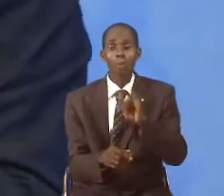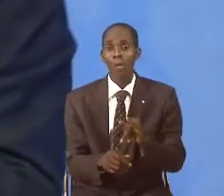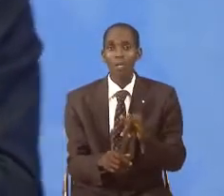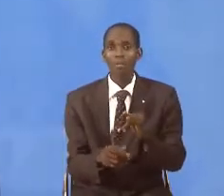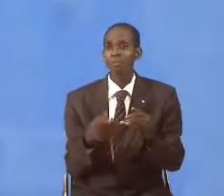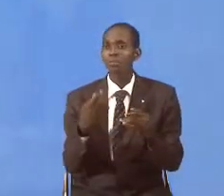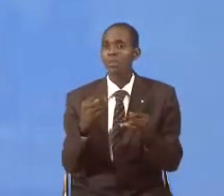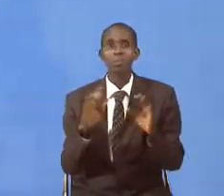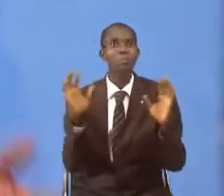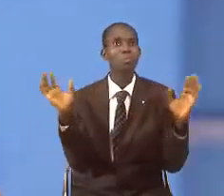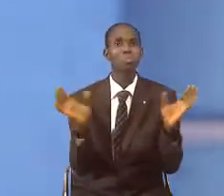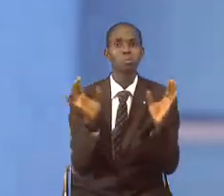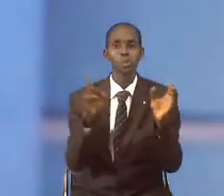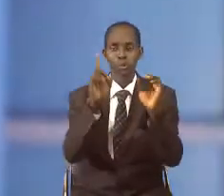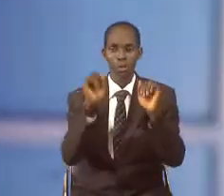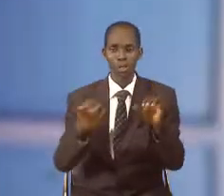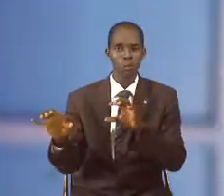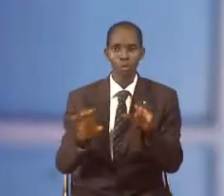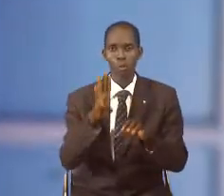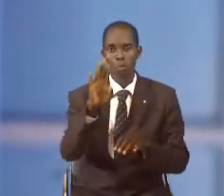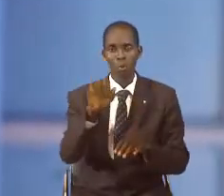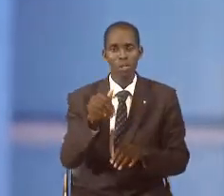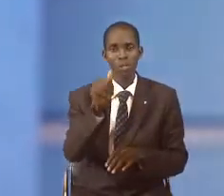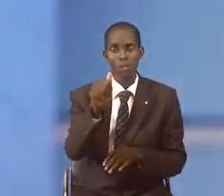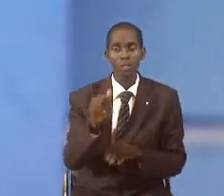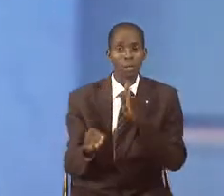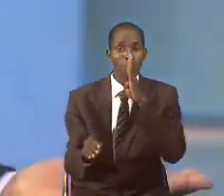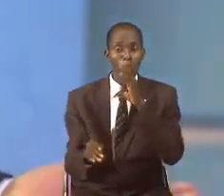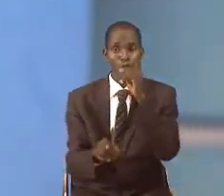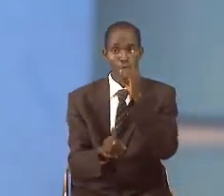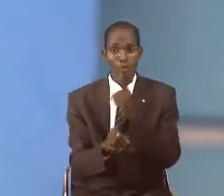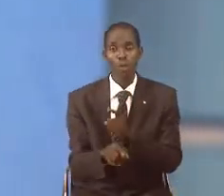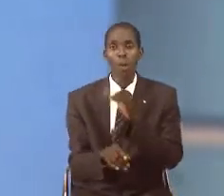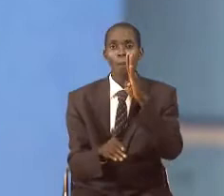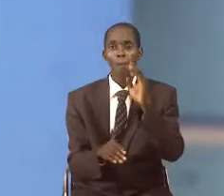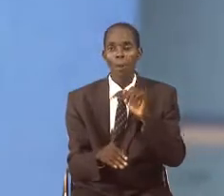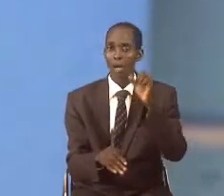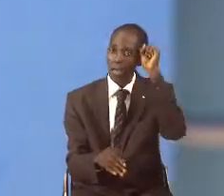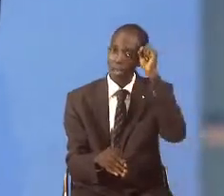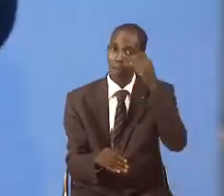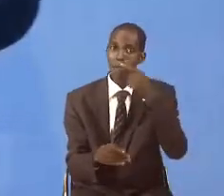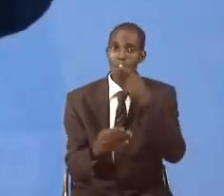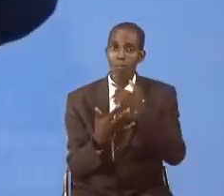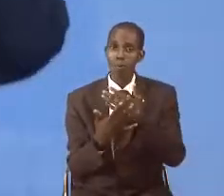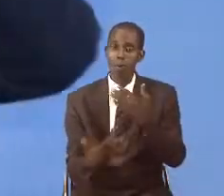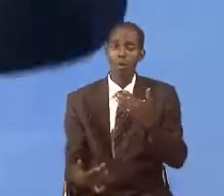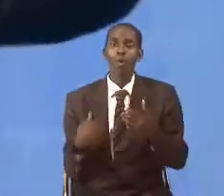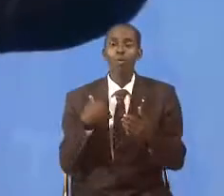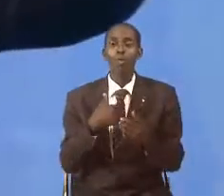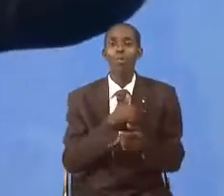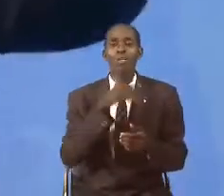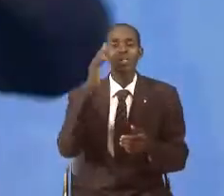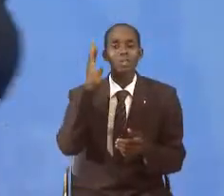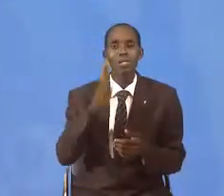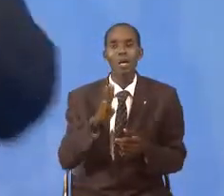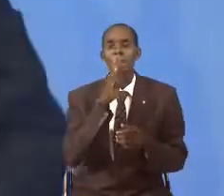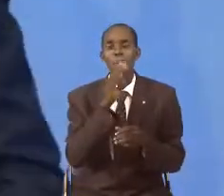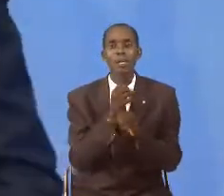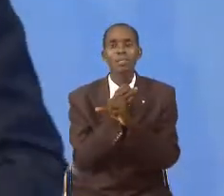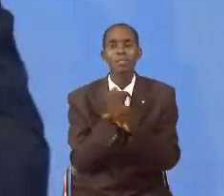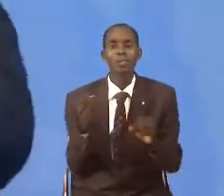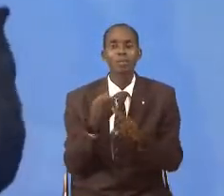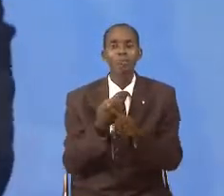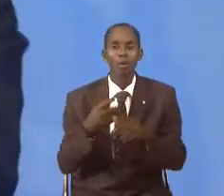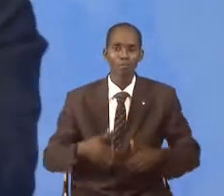religion. Being justified not by the ceremony you can do by yourself. Being justified by